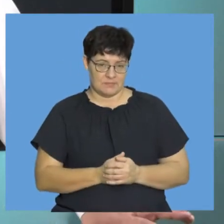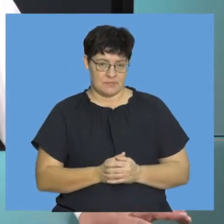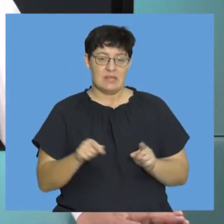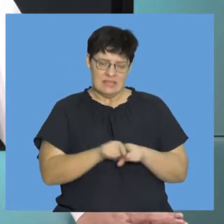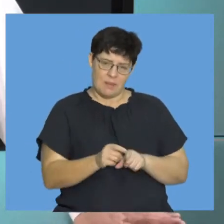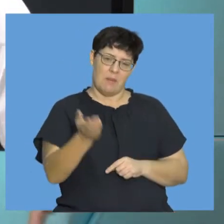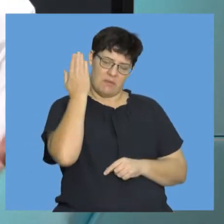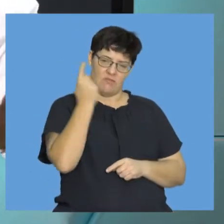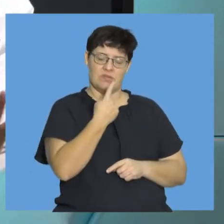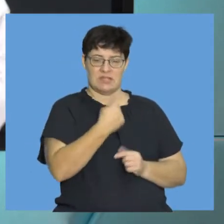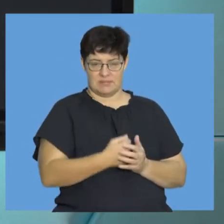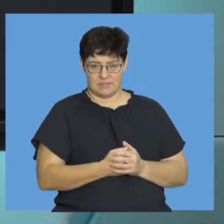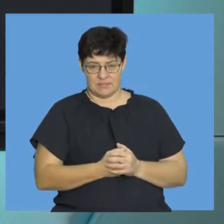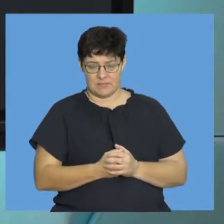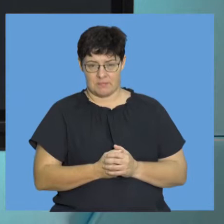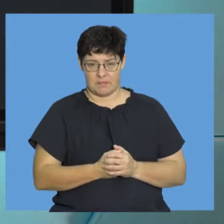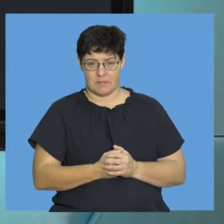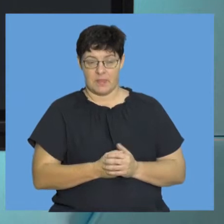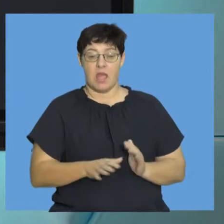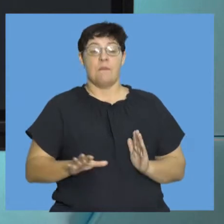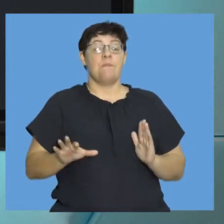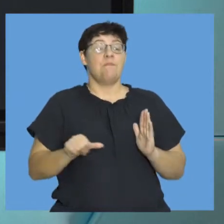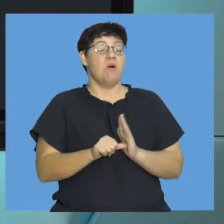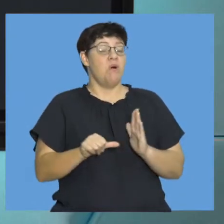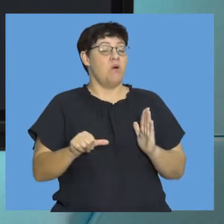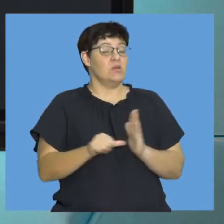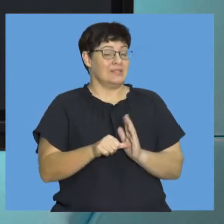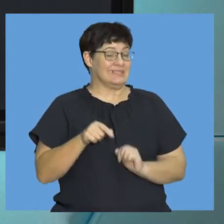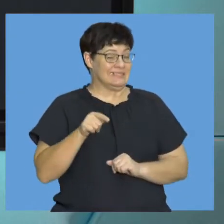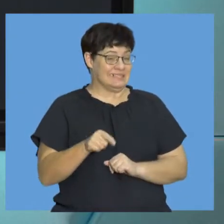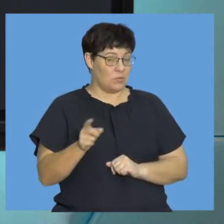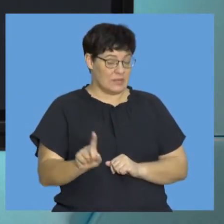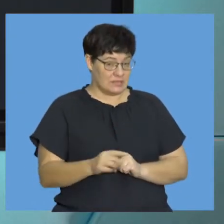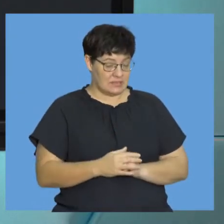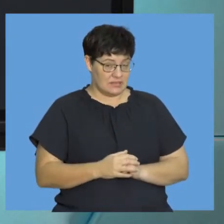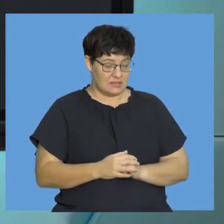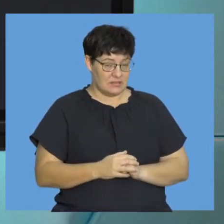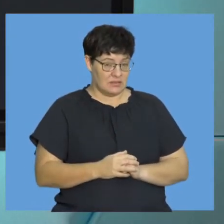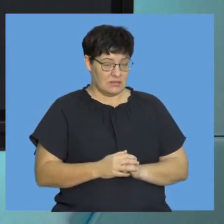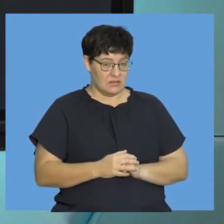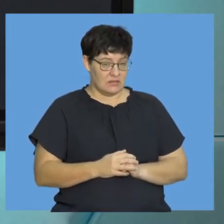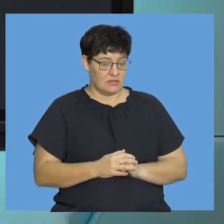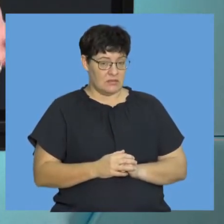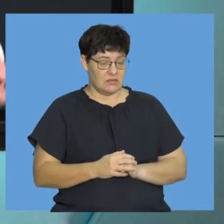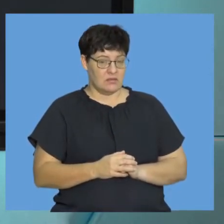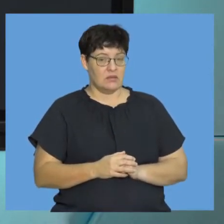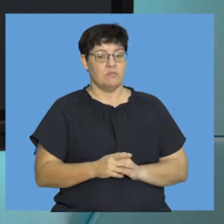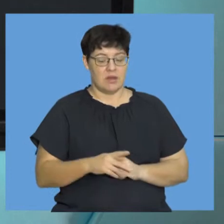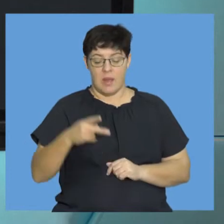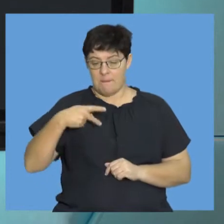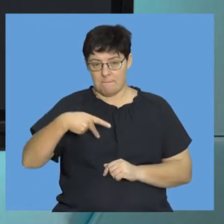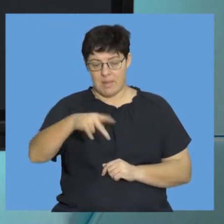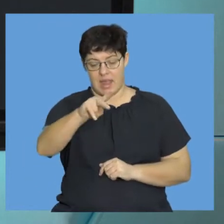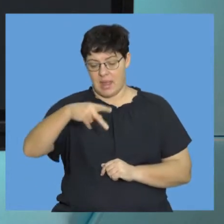on, what's the most important component when you are working out your payments to